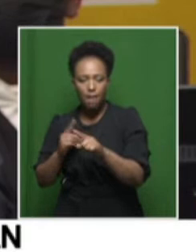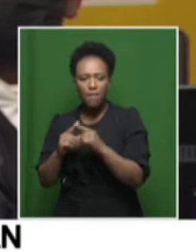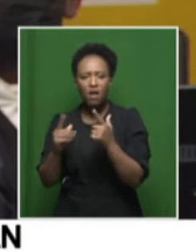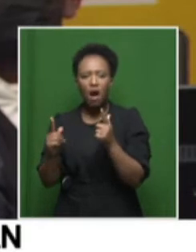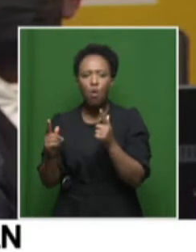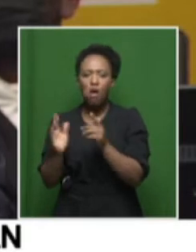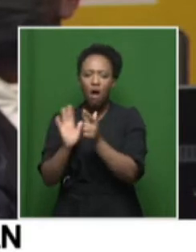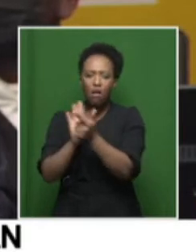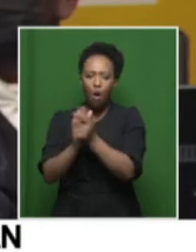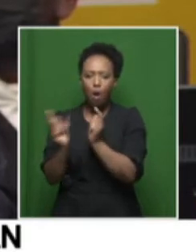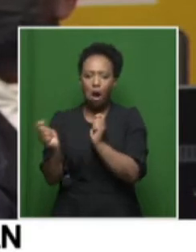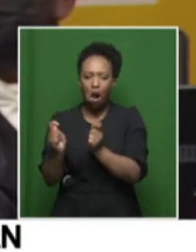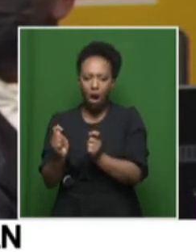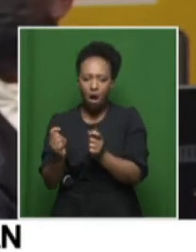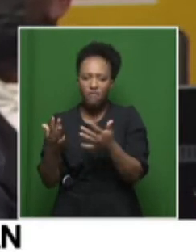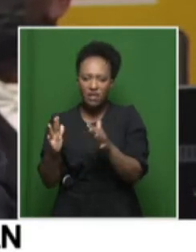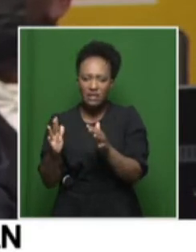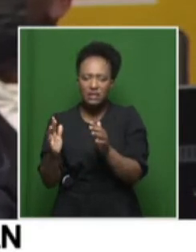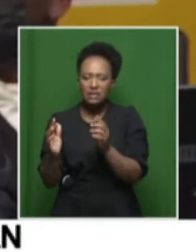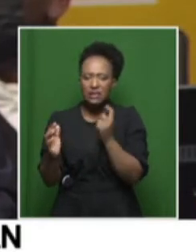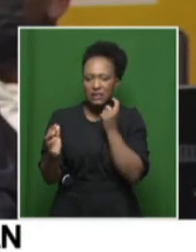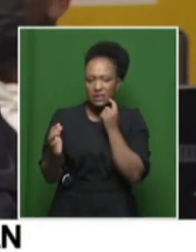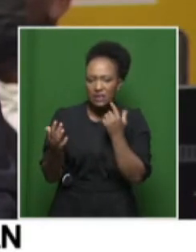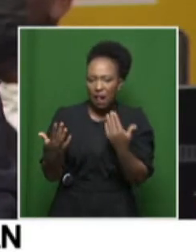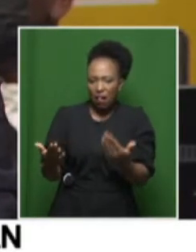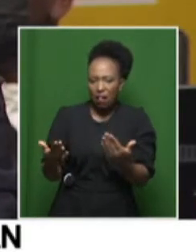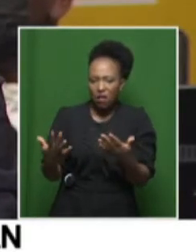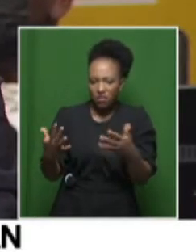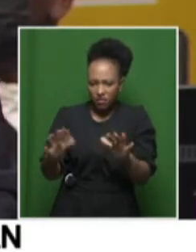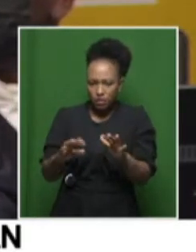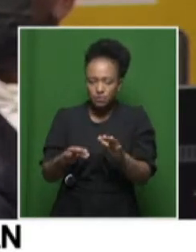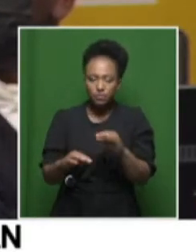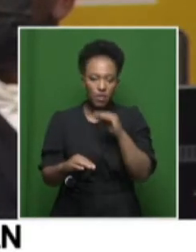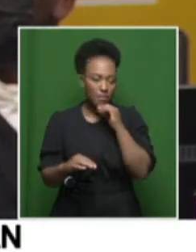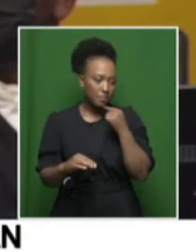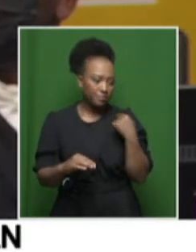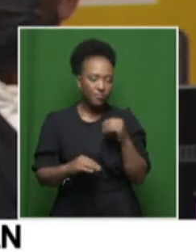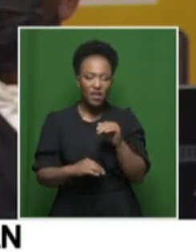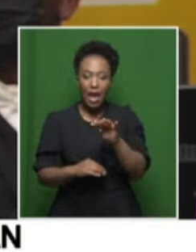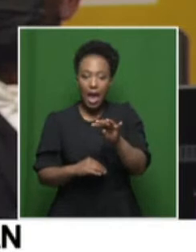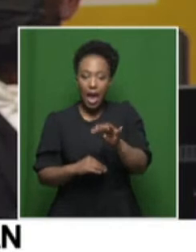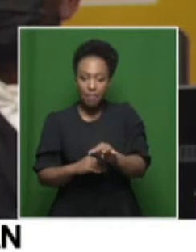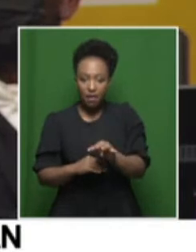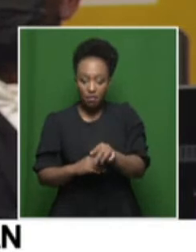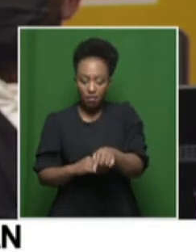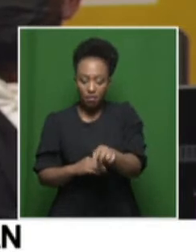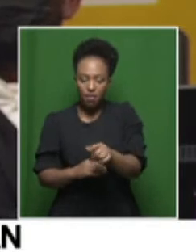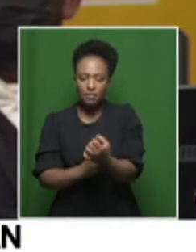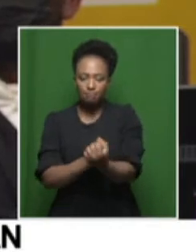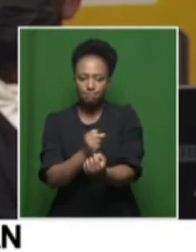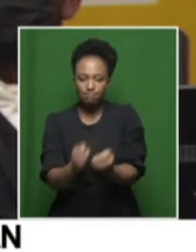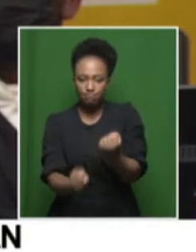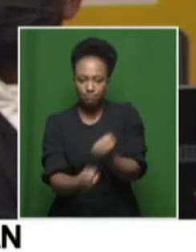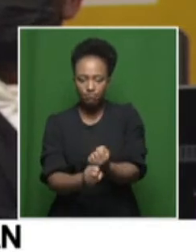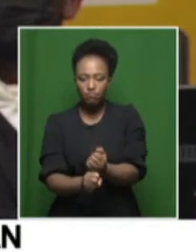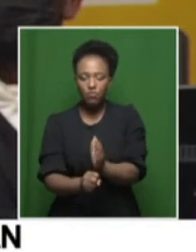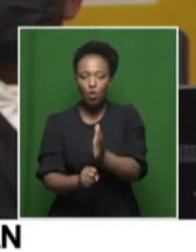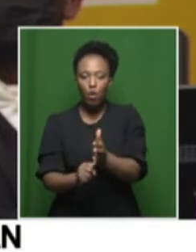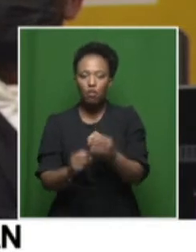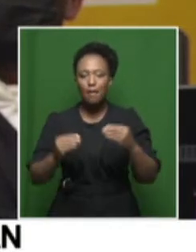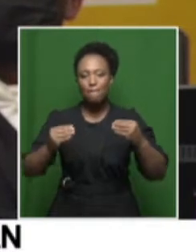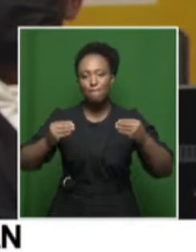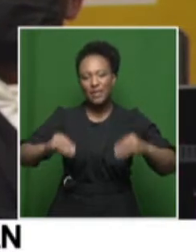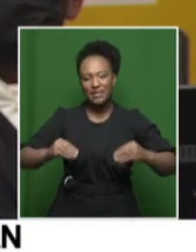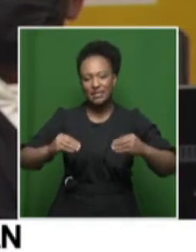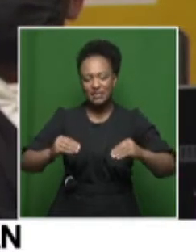operational next month. Secondly, by April this year, we will indeed intend to introduce a